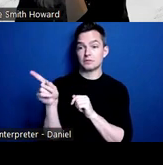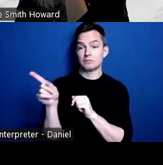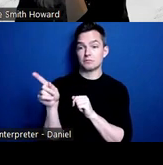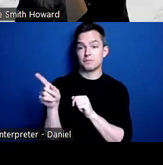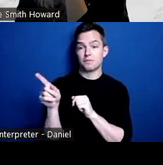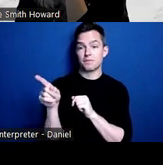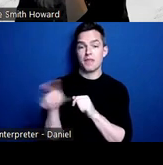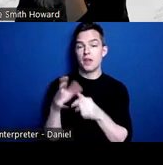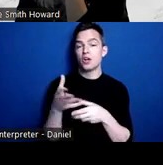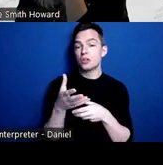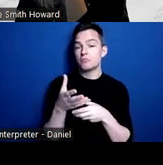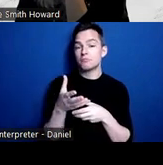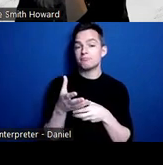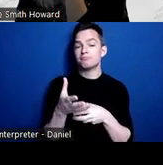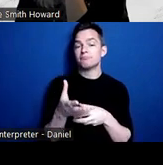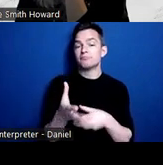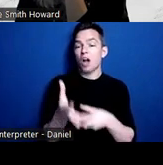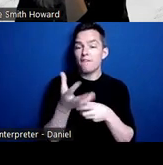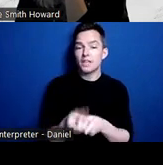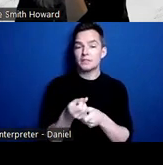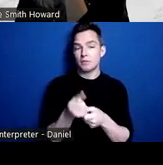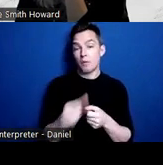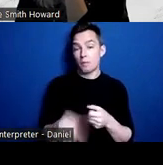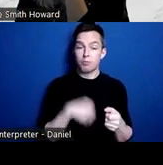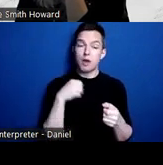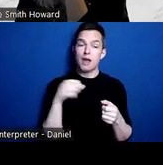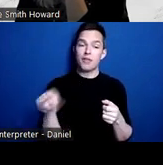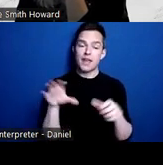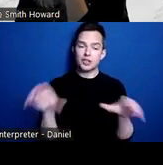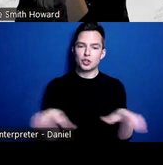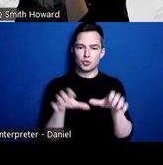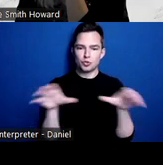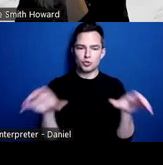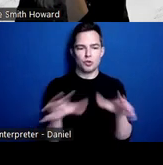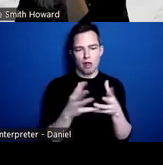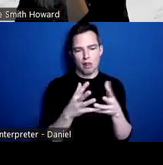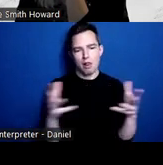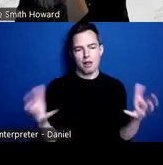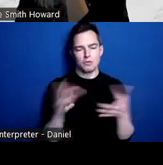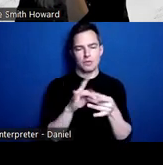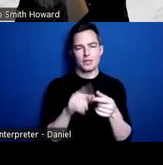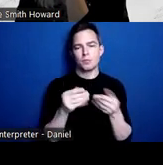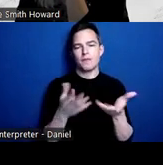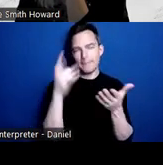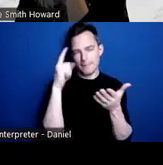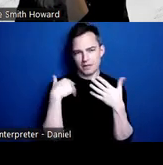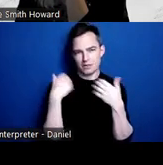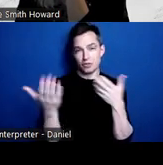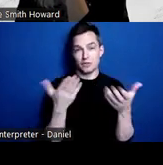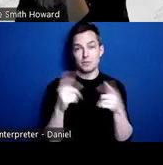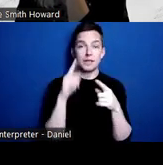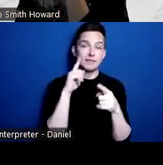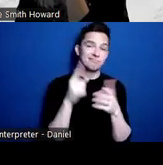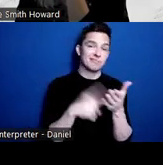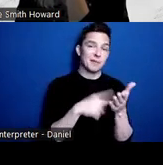is confident or proud in some ways that they do so much in terms of providing mental health services, but I think sometimes it